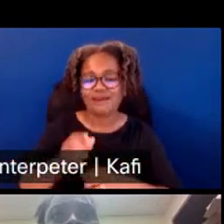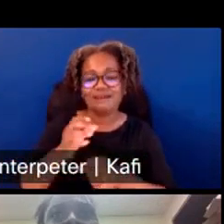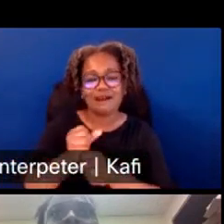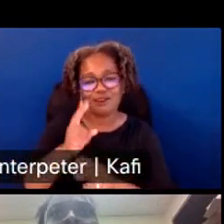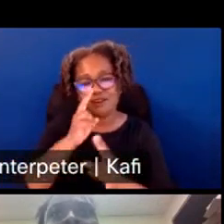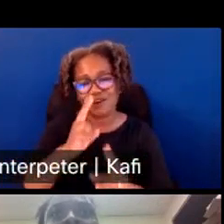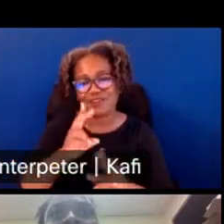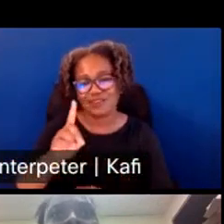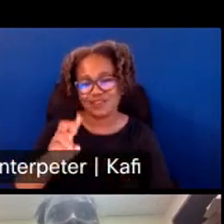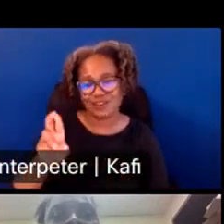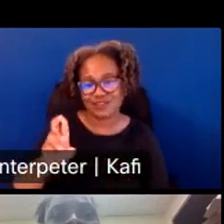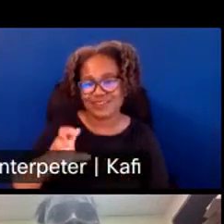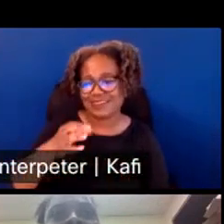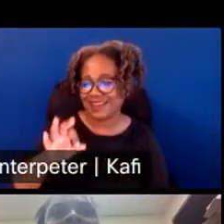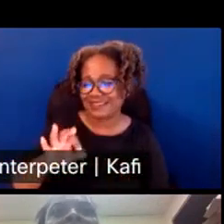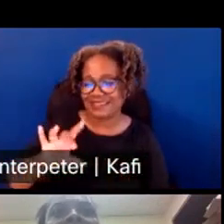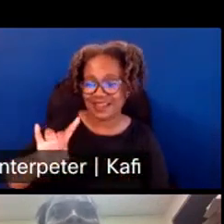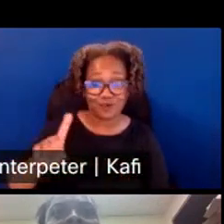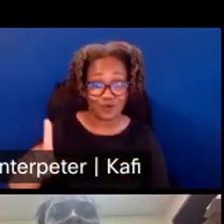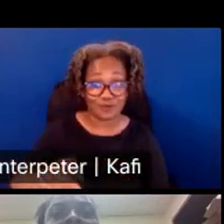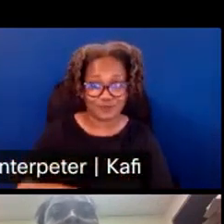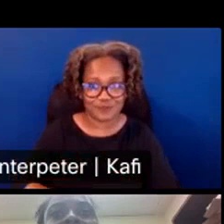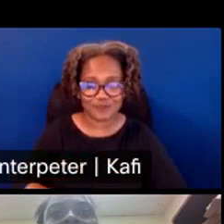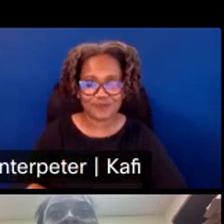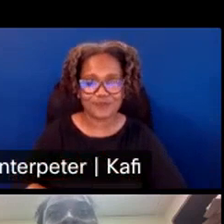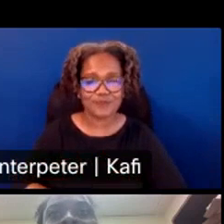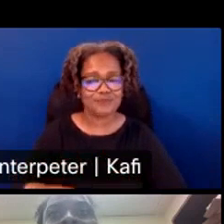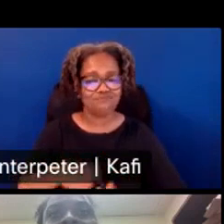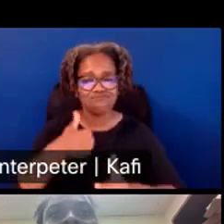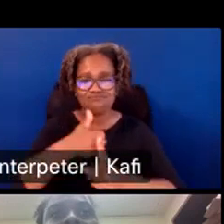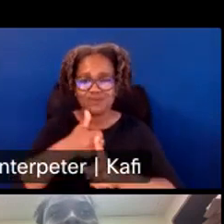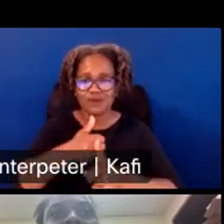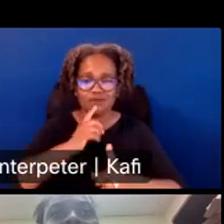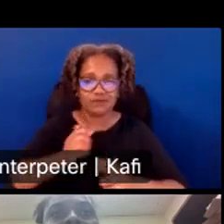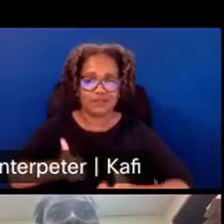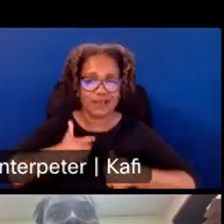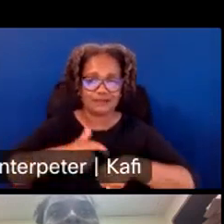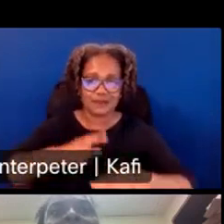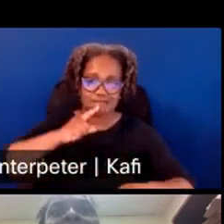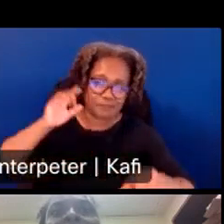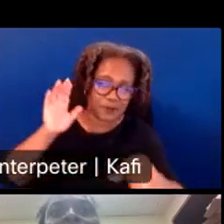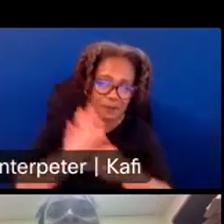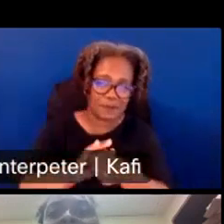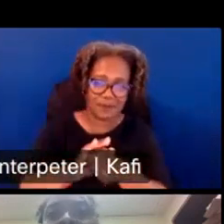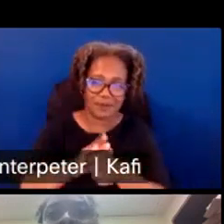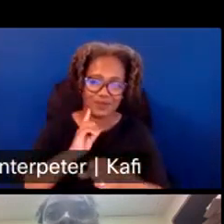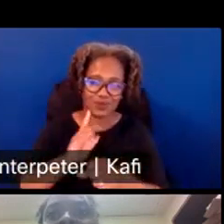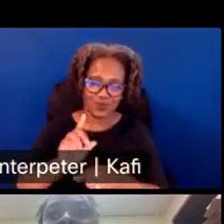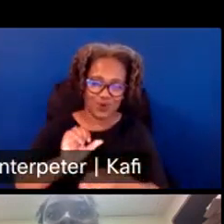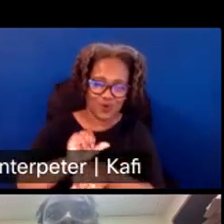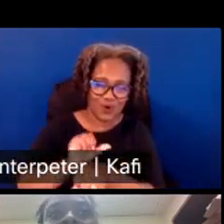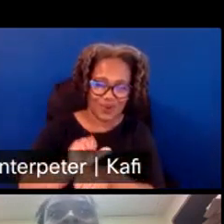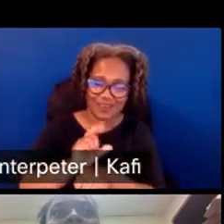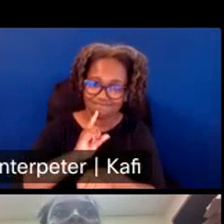lifelong learner who practices what she preaches. Dr. Dudley enrolled as a student in her own beauty school to complete the